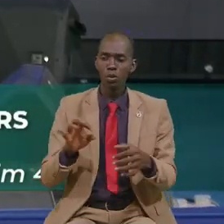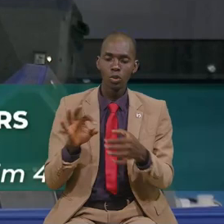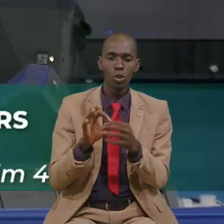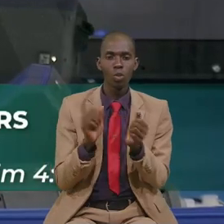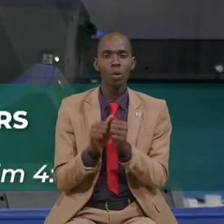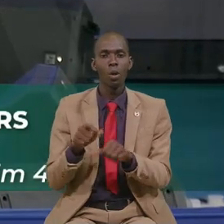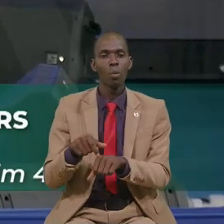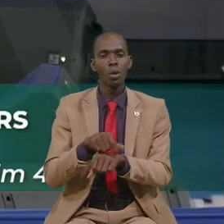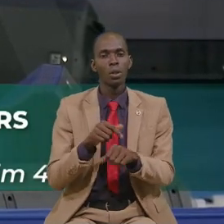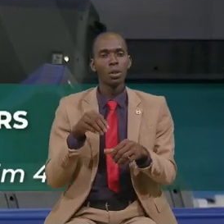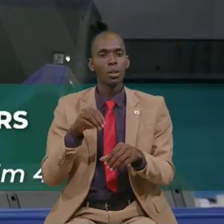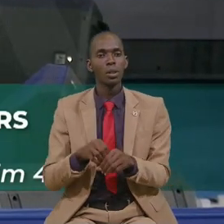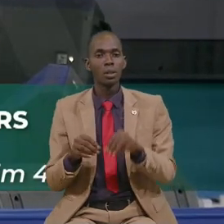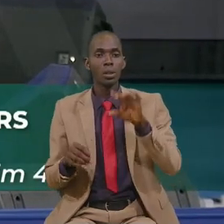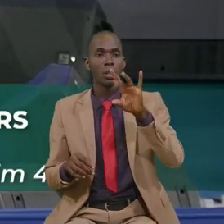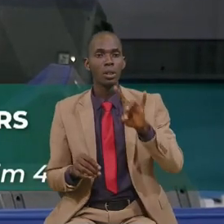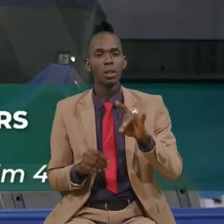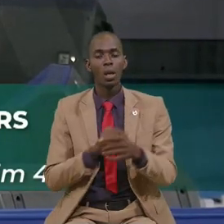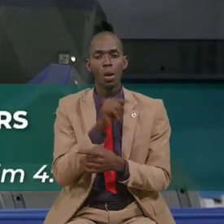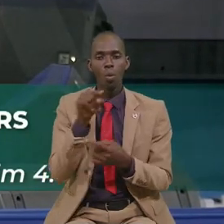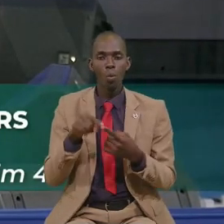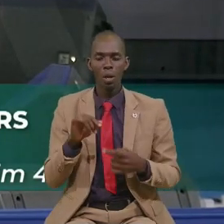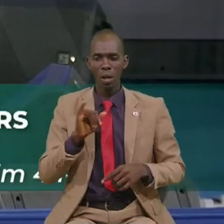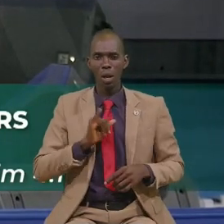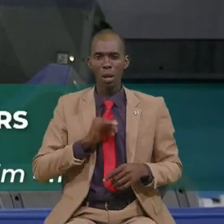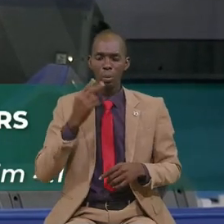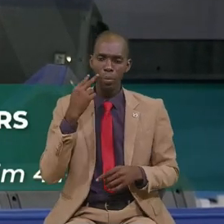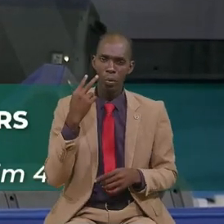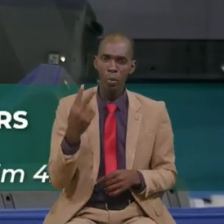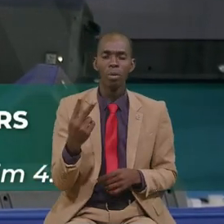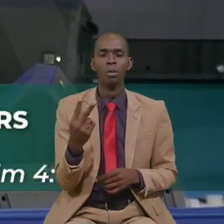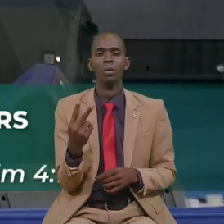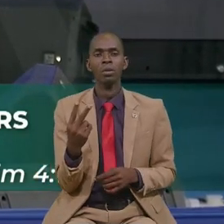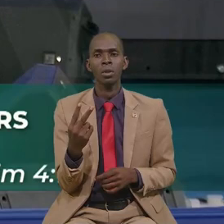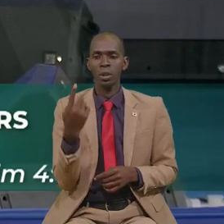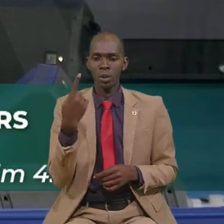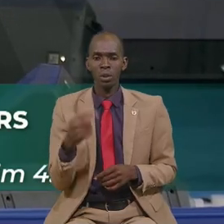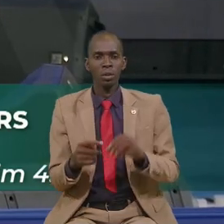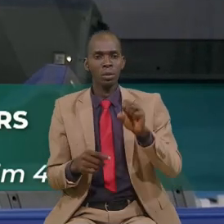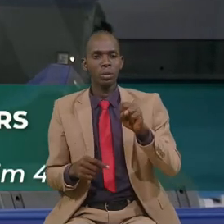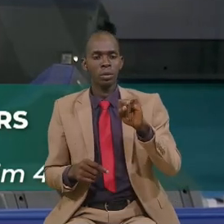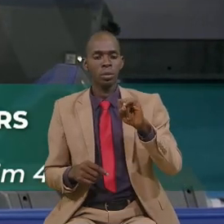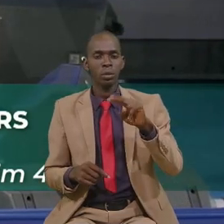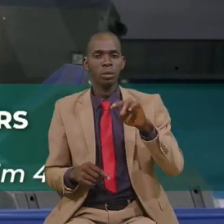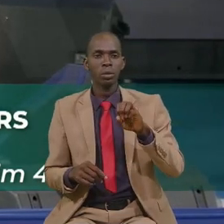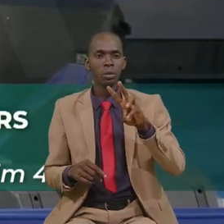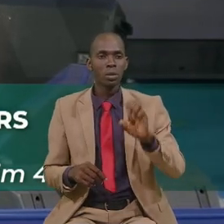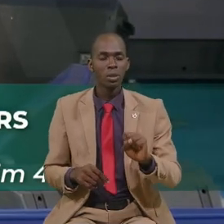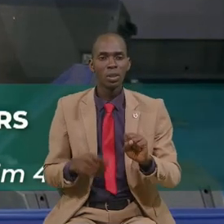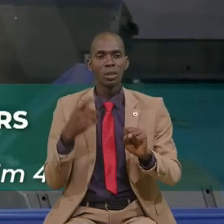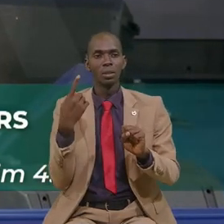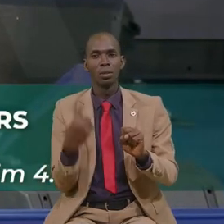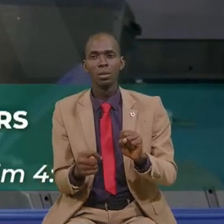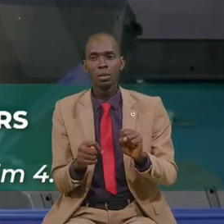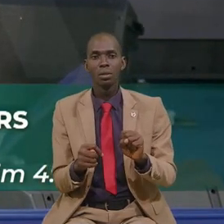in verse 8 it says, and when I beheld, lo, the sinews, the muscles and